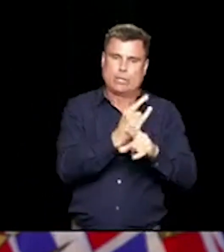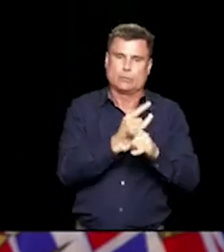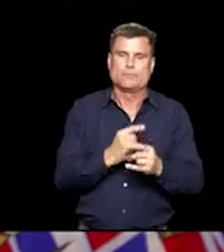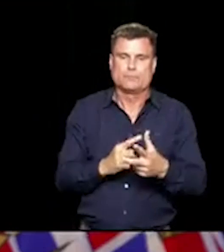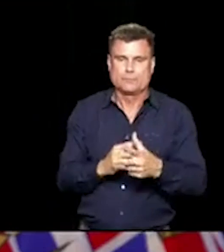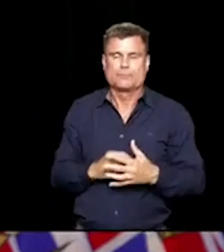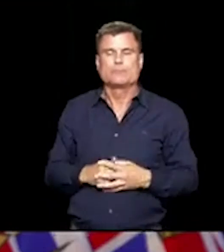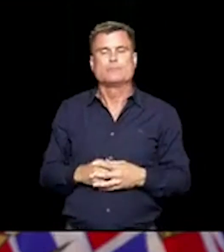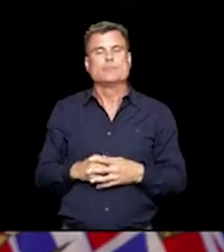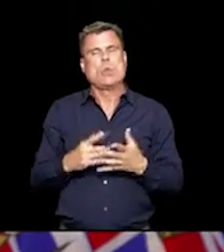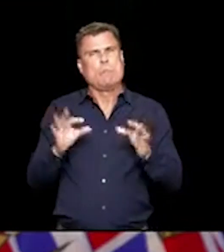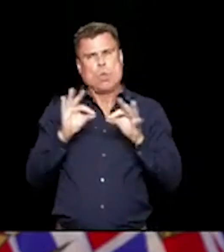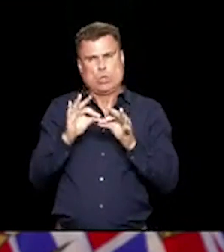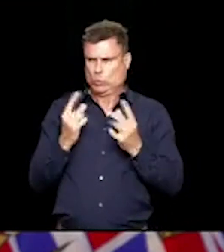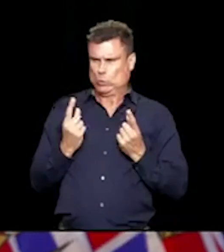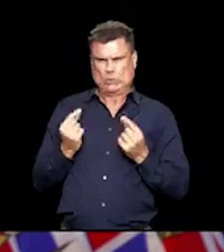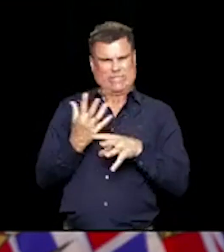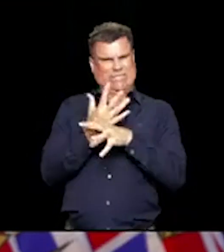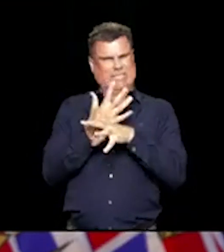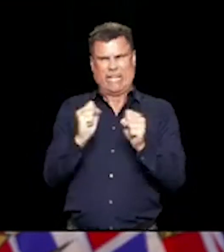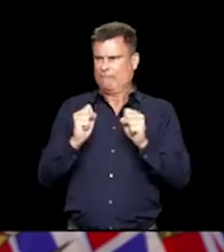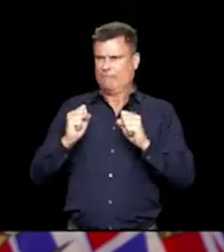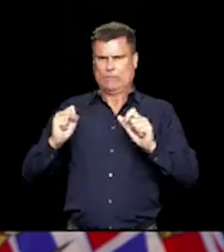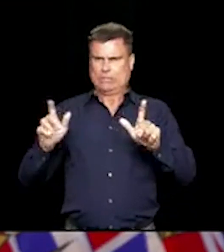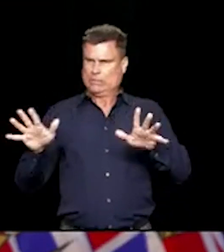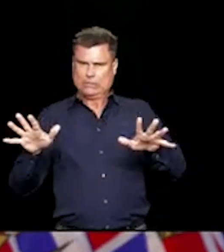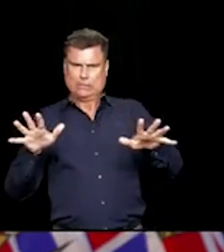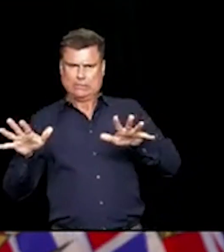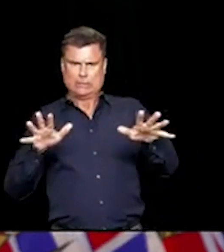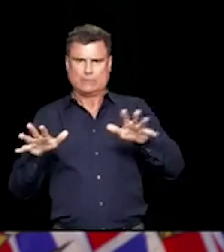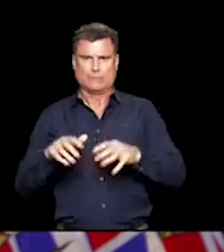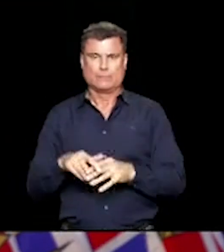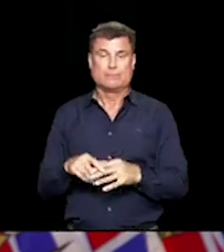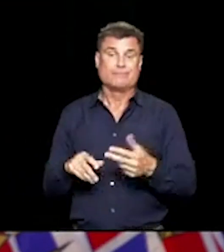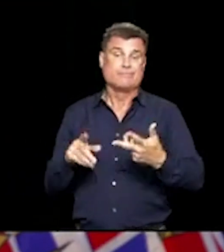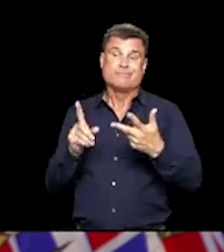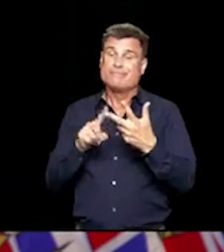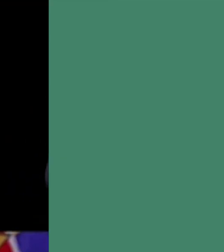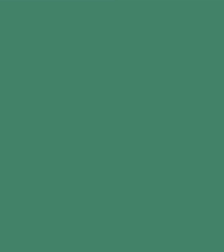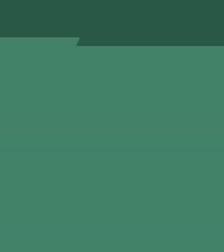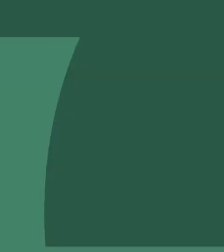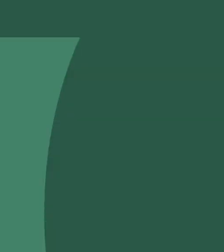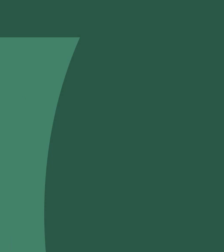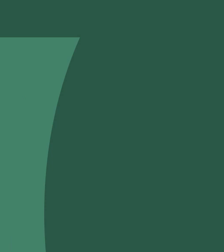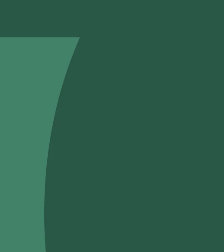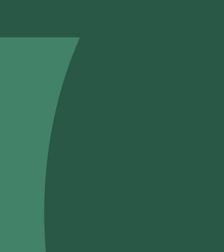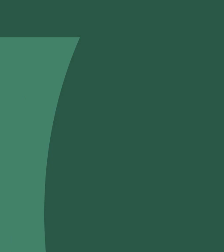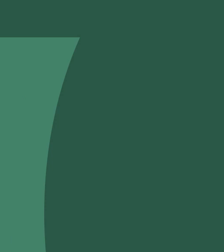what can be done safely in the venues that we've mentioned today.